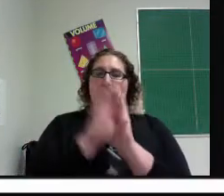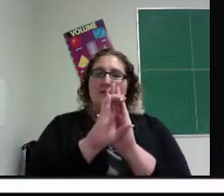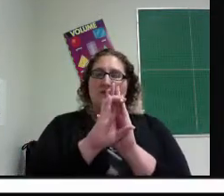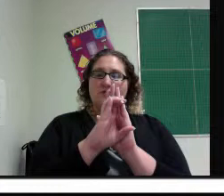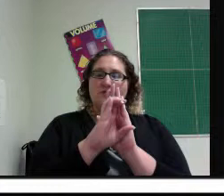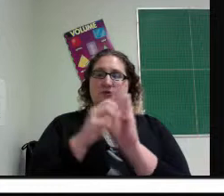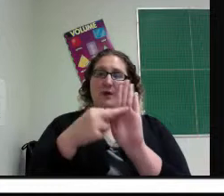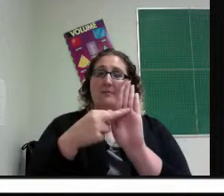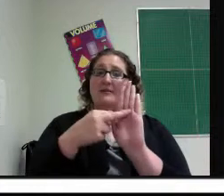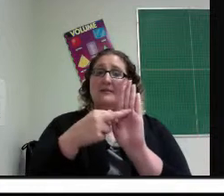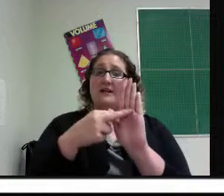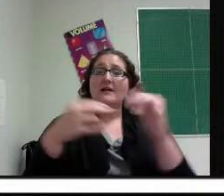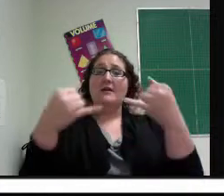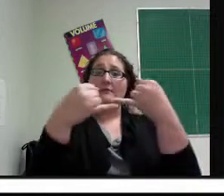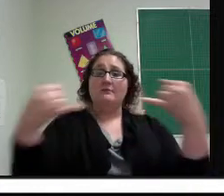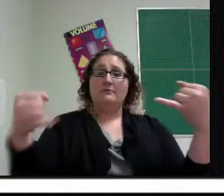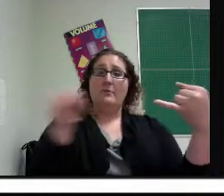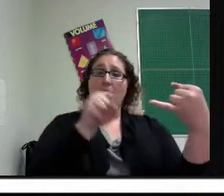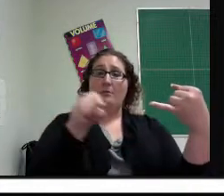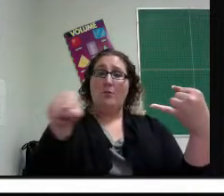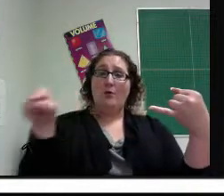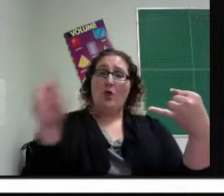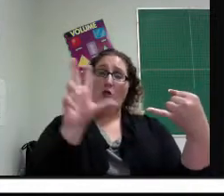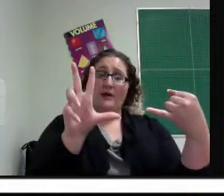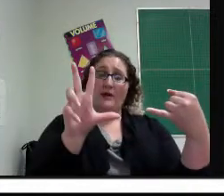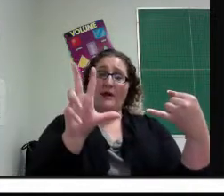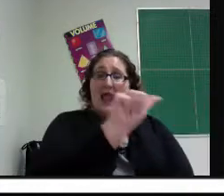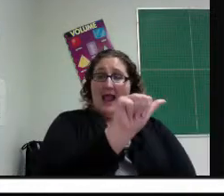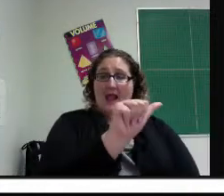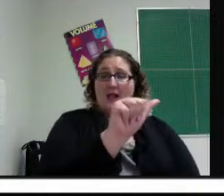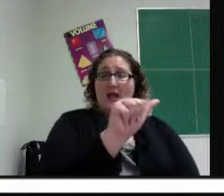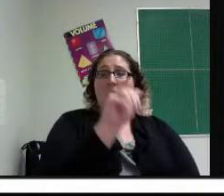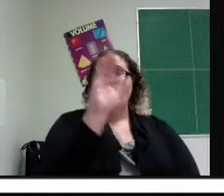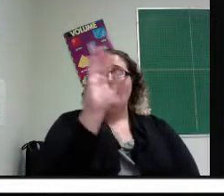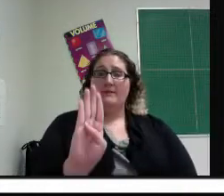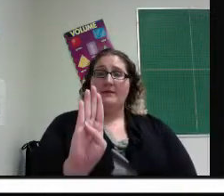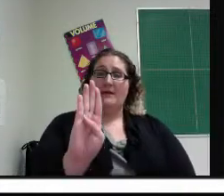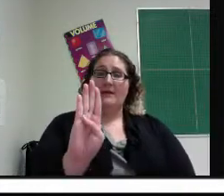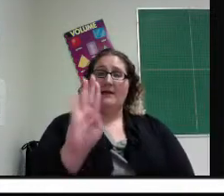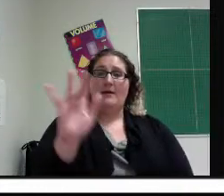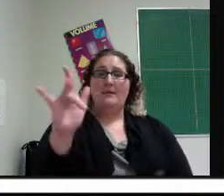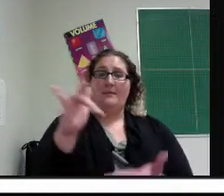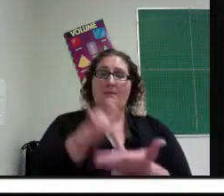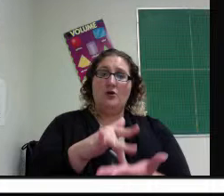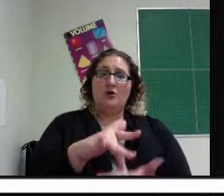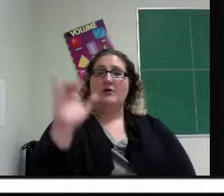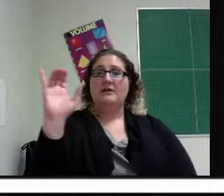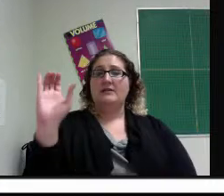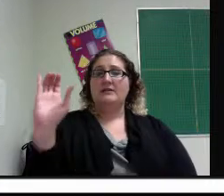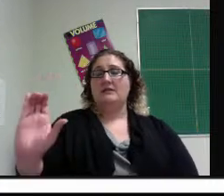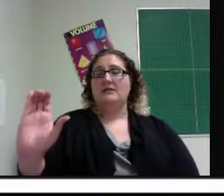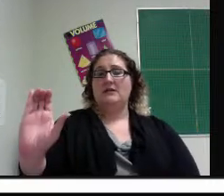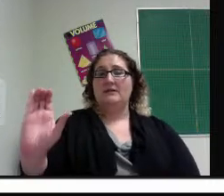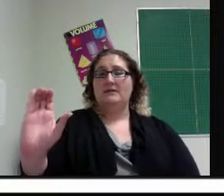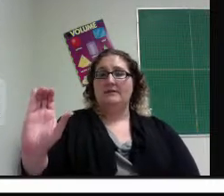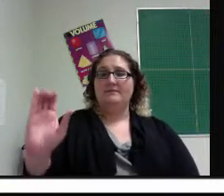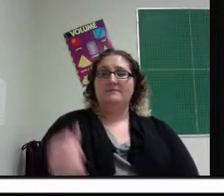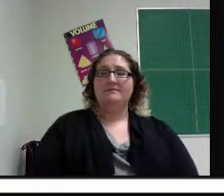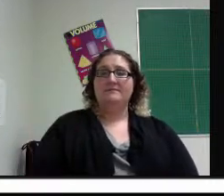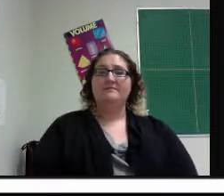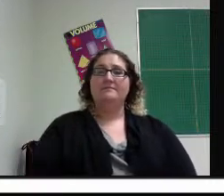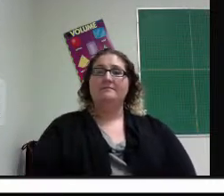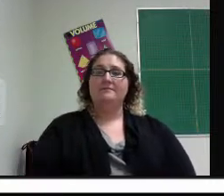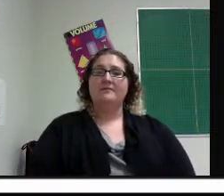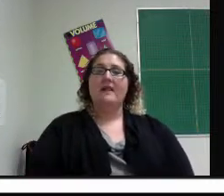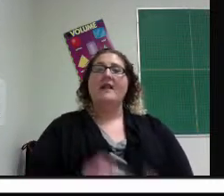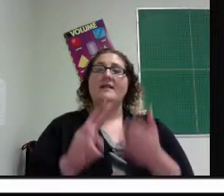collinear points, here's A, B is between A and C. That